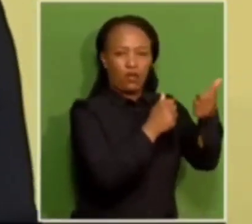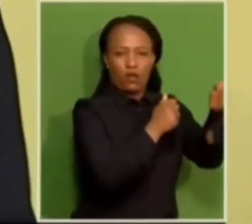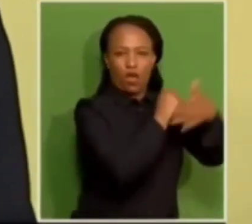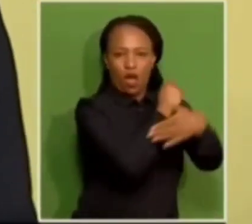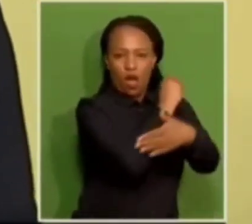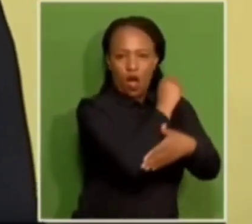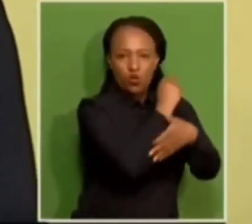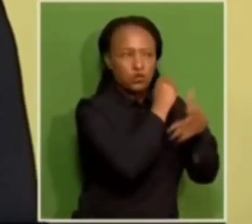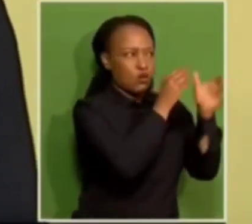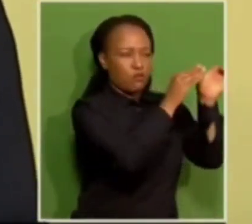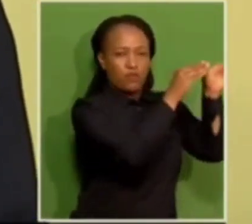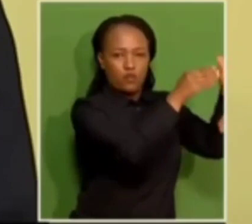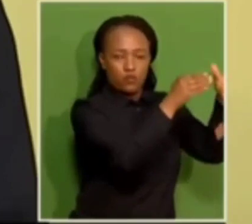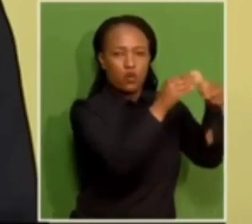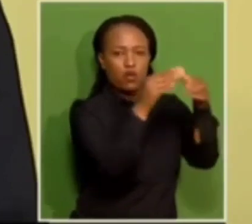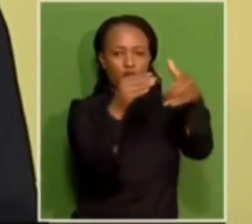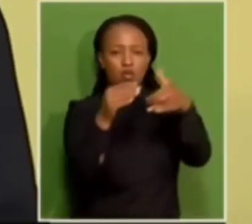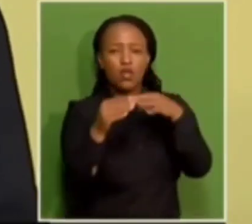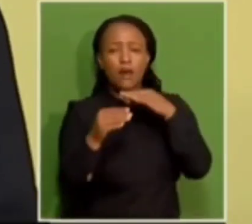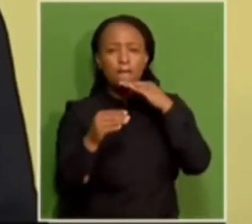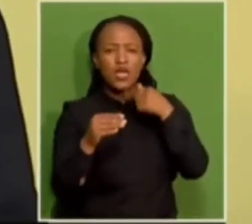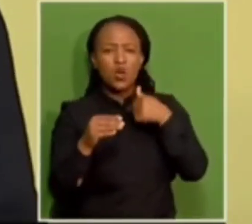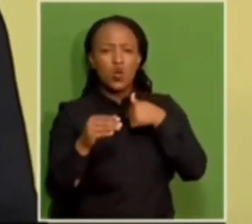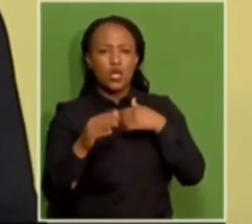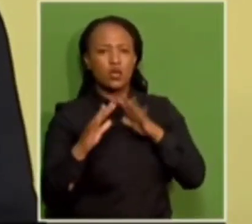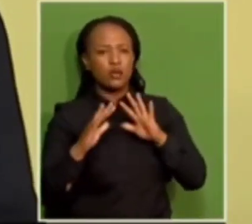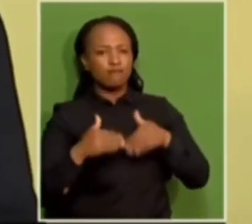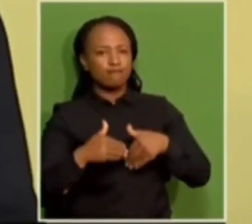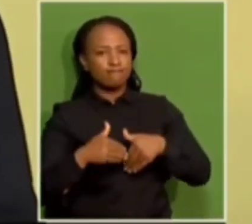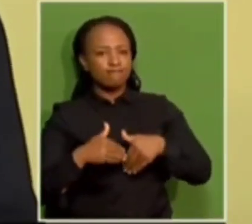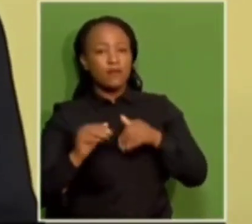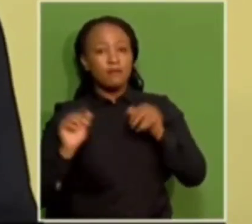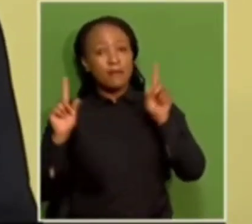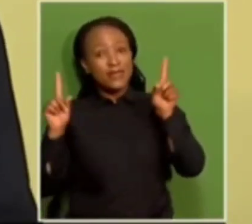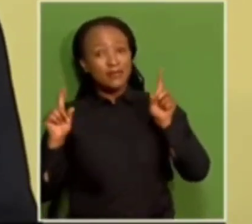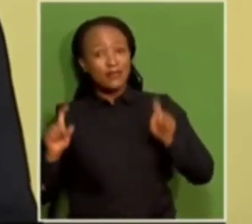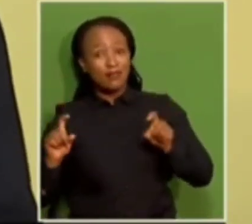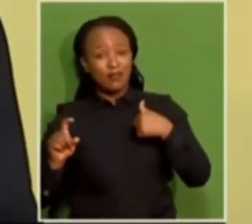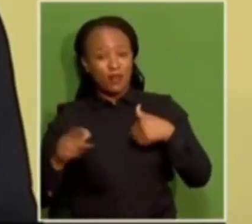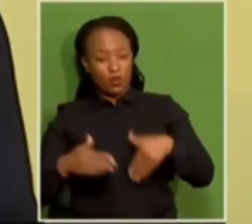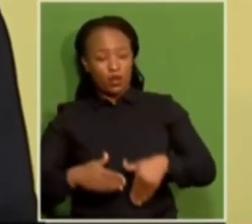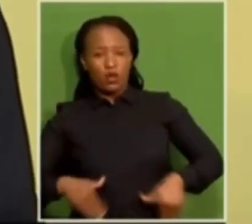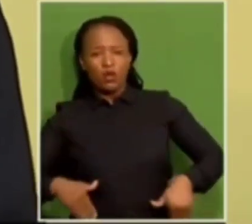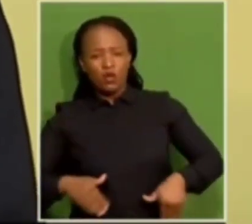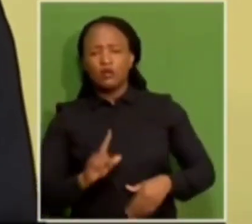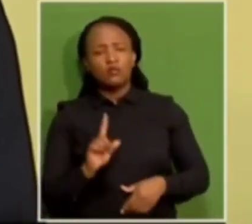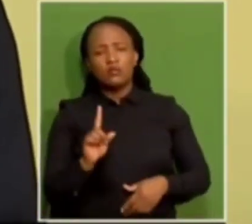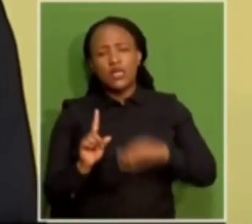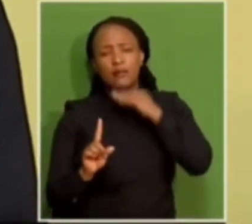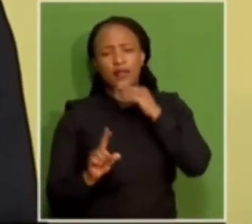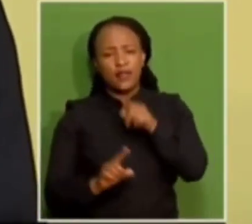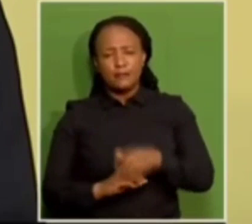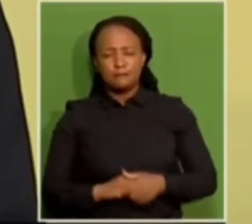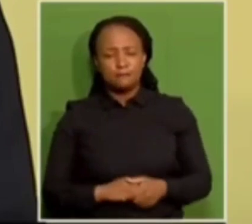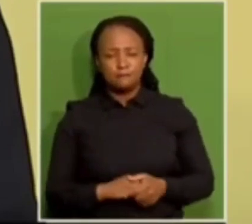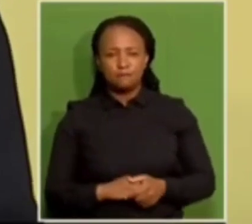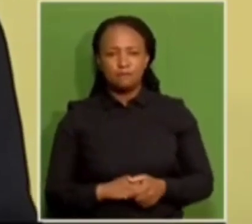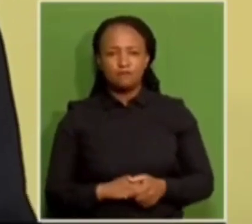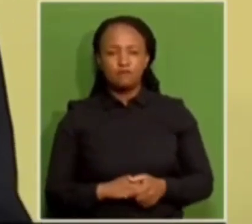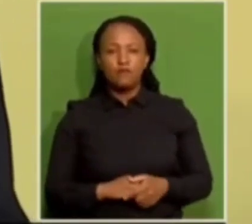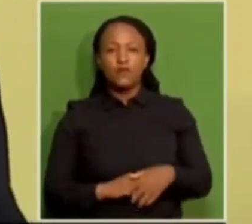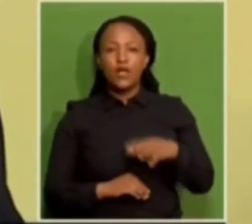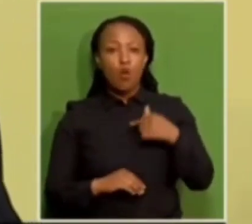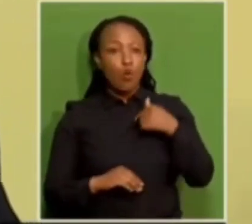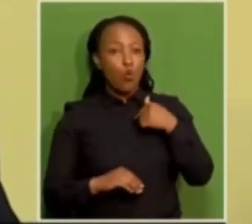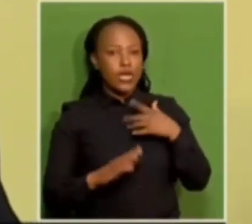global powers does not mean that we are neutral on matters of principle and National interest